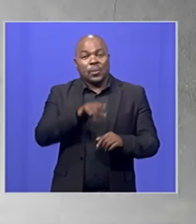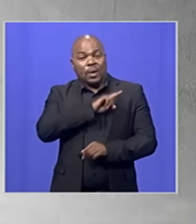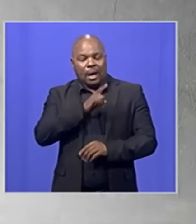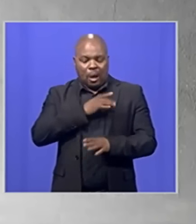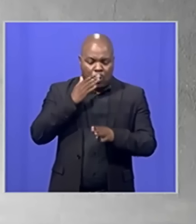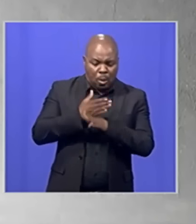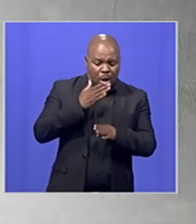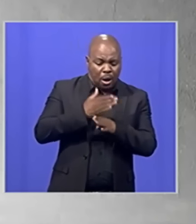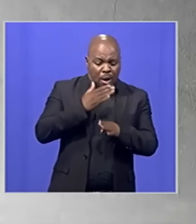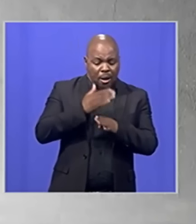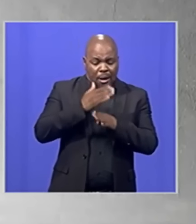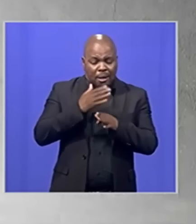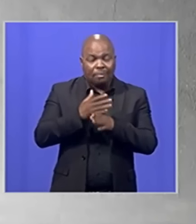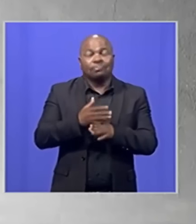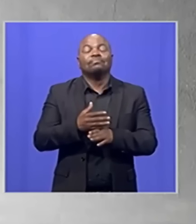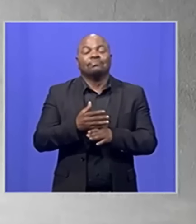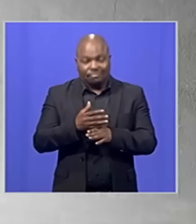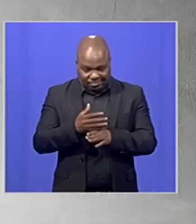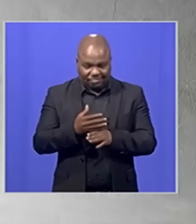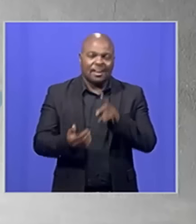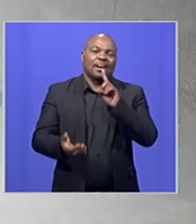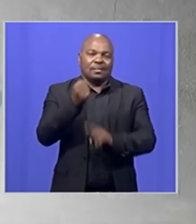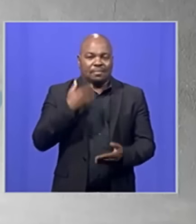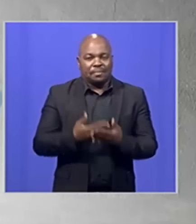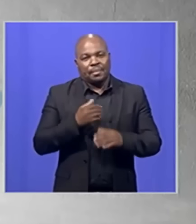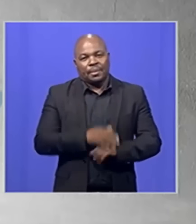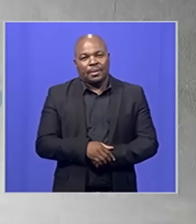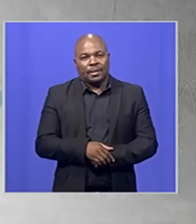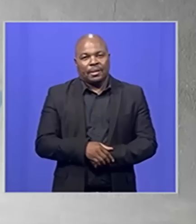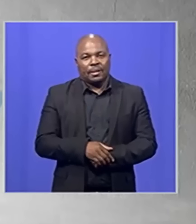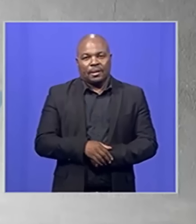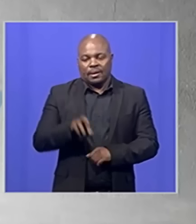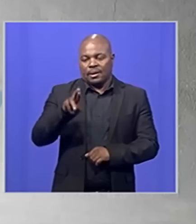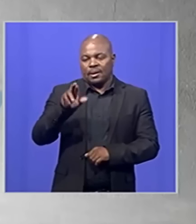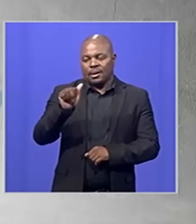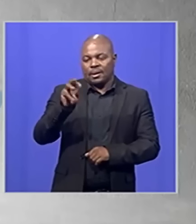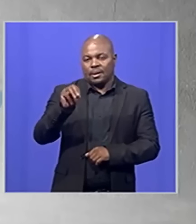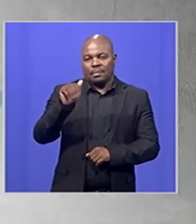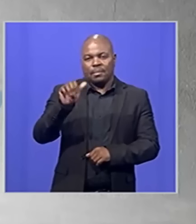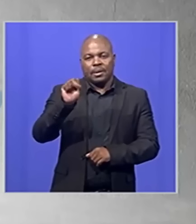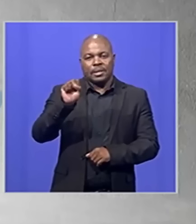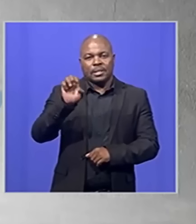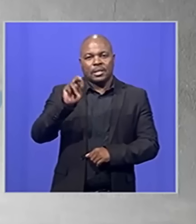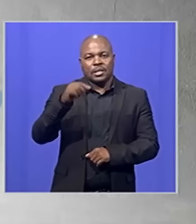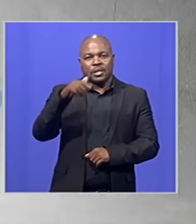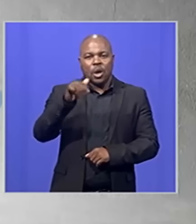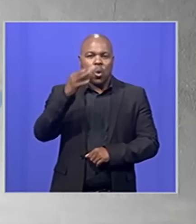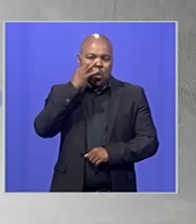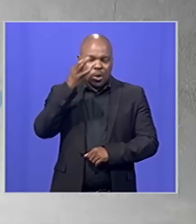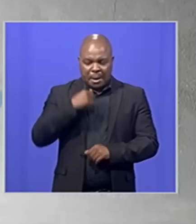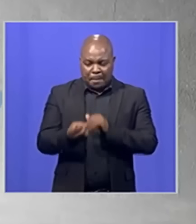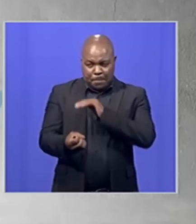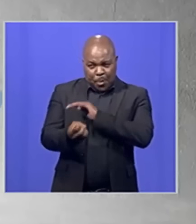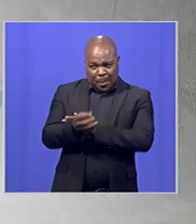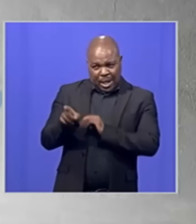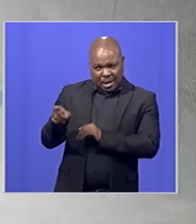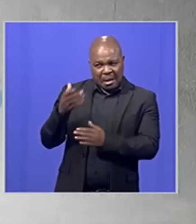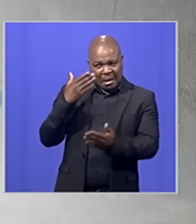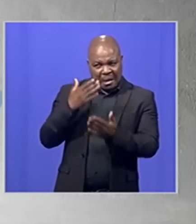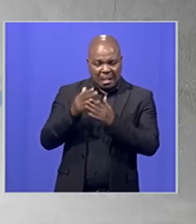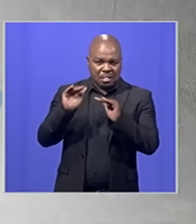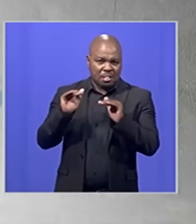dumela moepathutse a go lekhumo leo le tšwago kgauswi George Ramasenya yena o re ke nagana gore Mpumalanga e tla kwetša diperesente tša